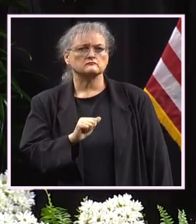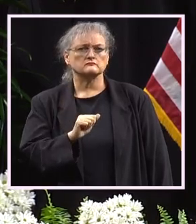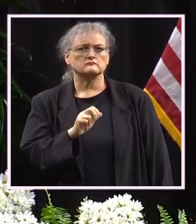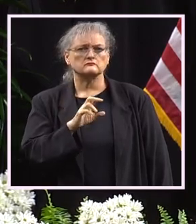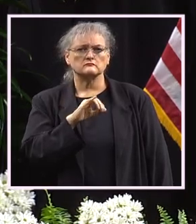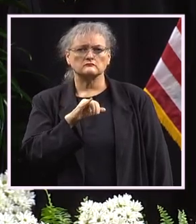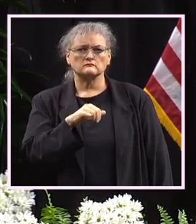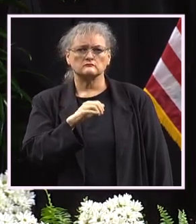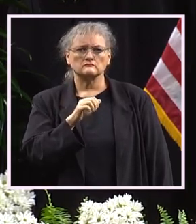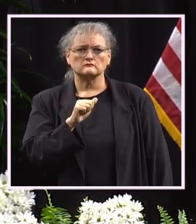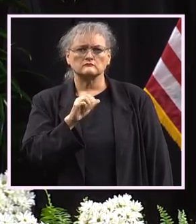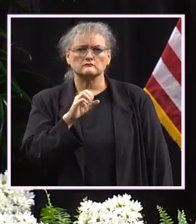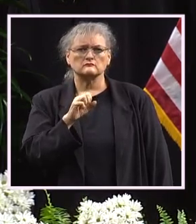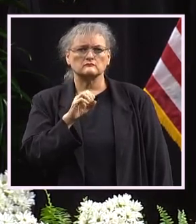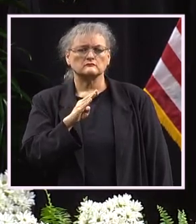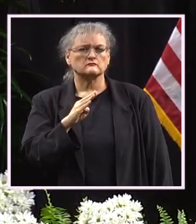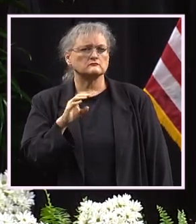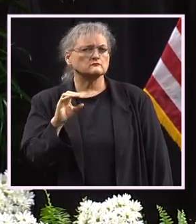Jacob Kyle O'Connor.